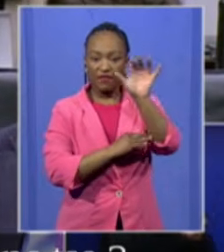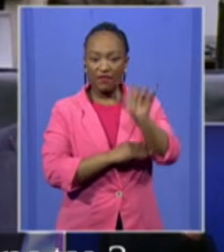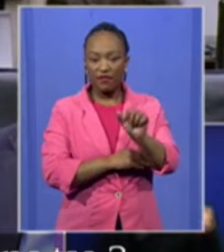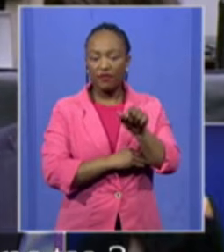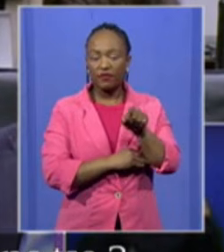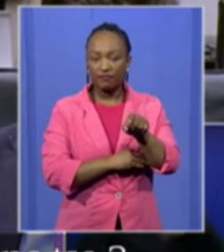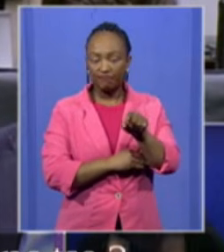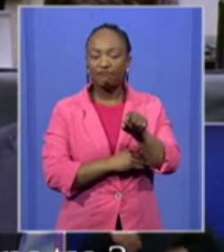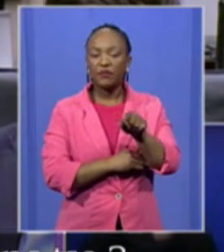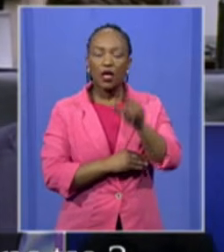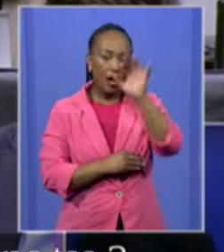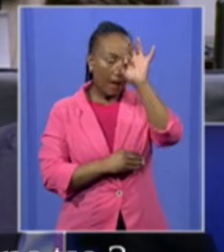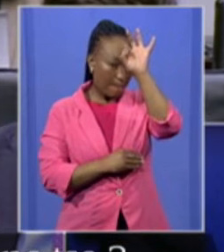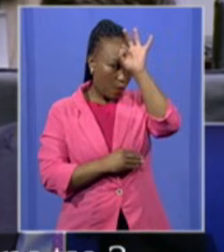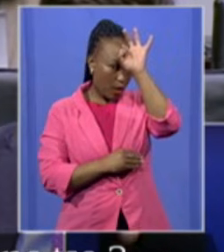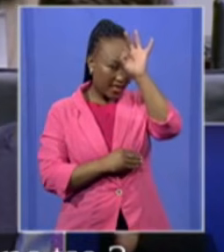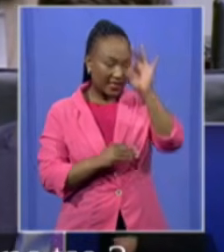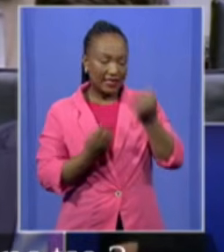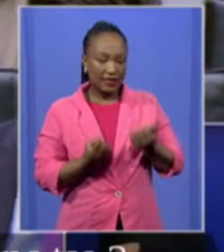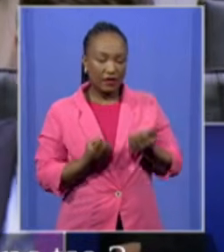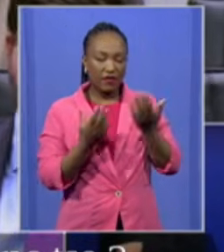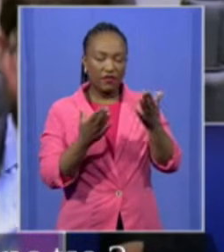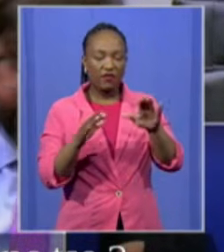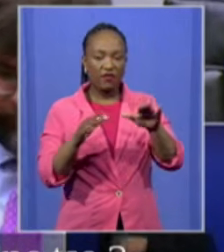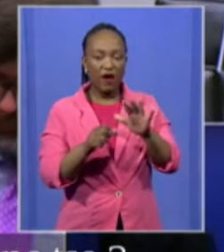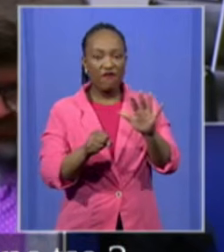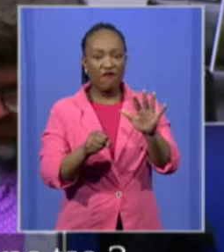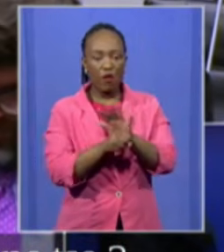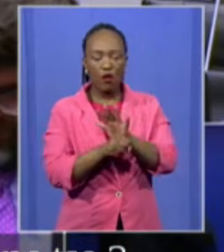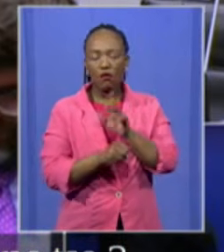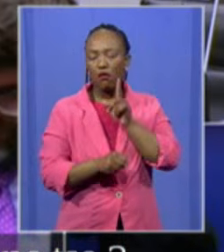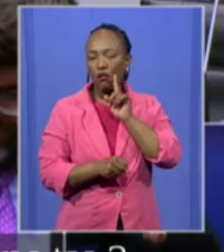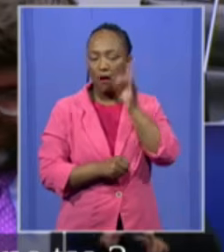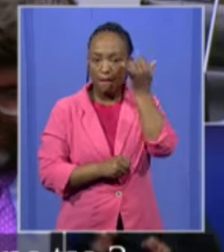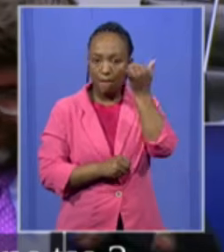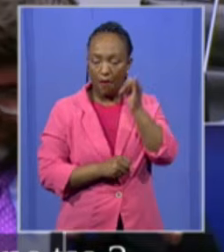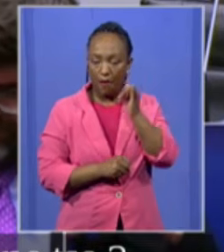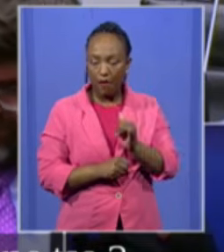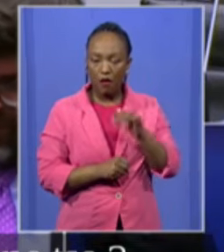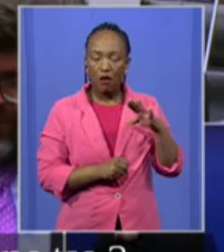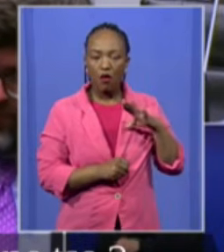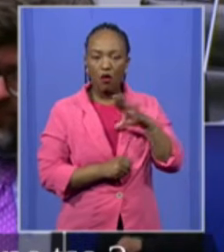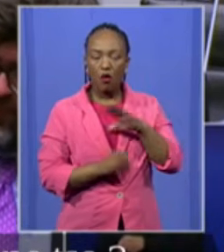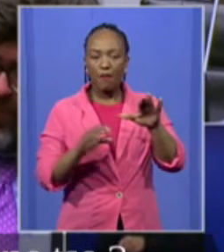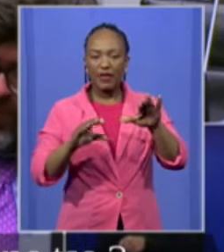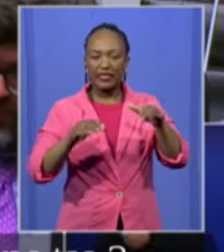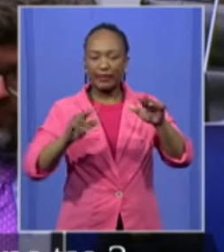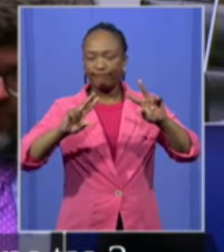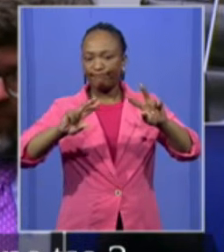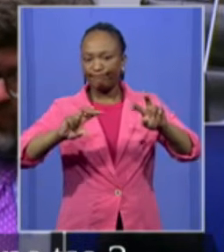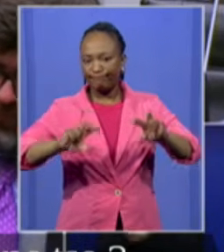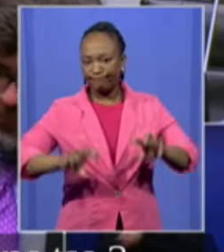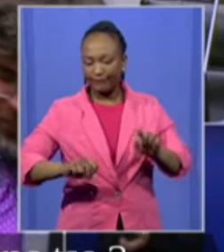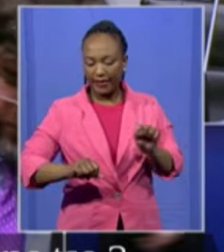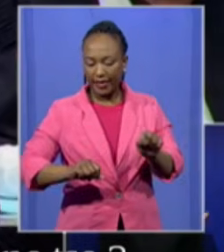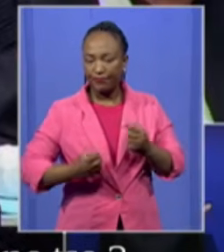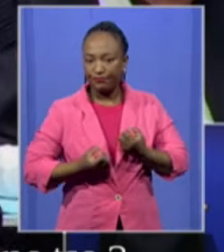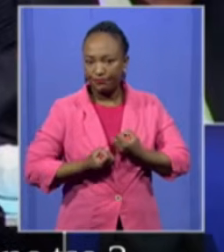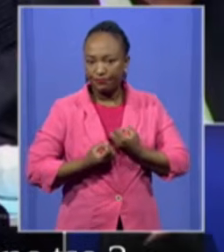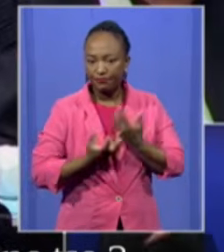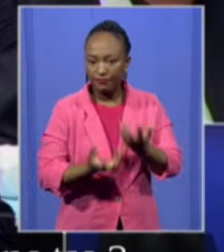Police Service will be fully ventilated in the Commission of Inquiry process.